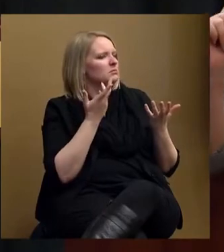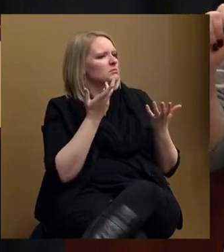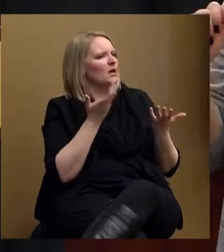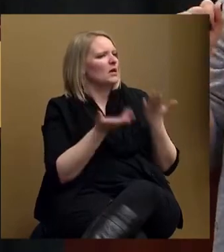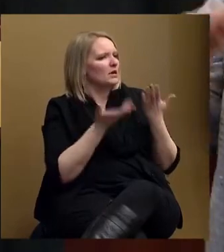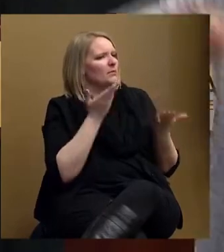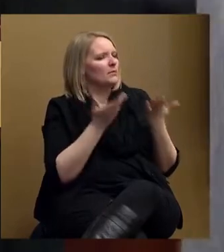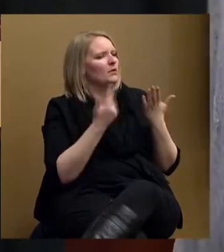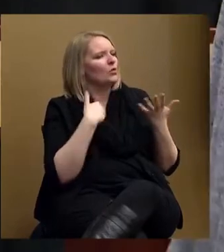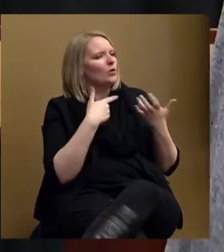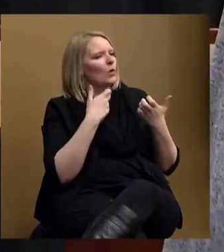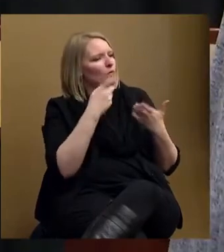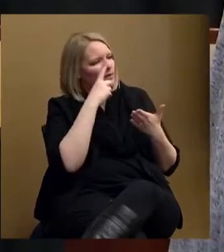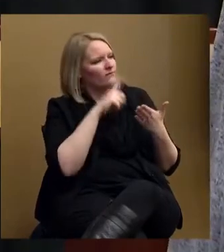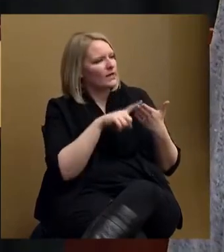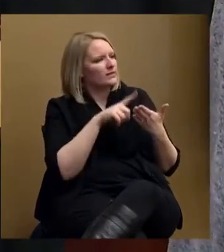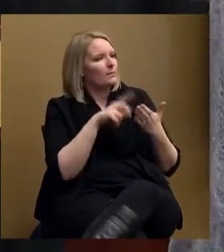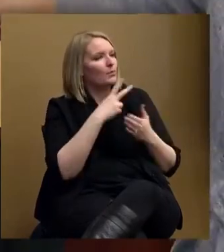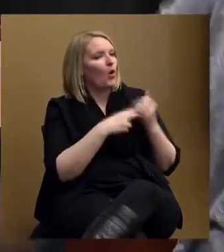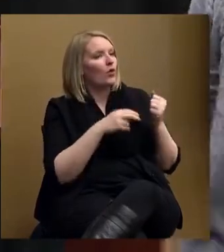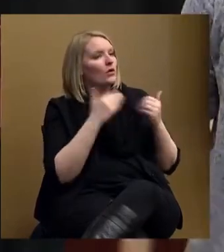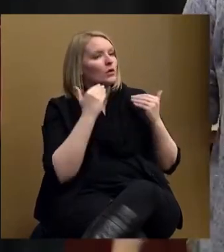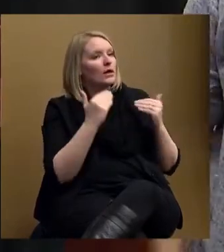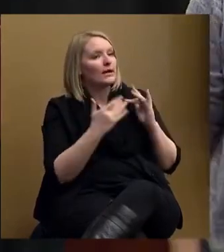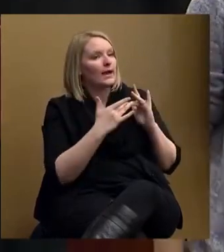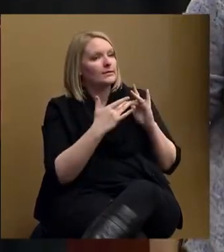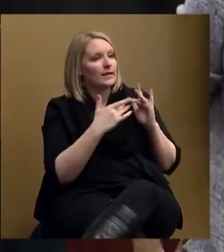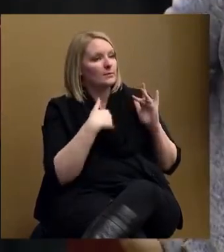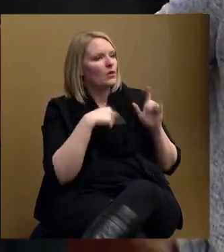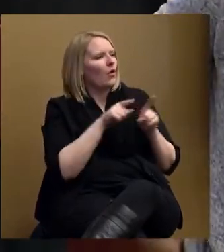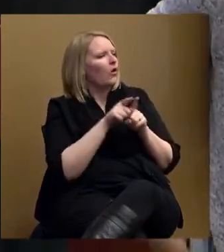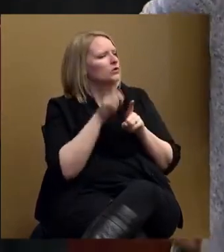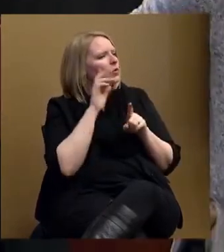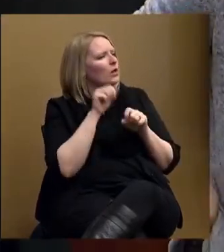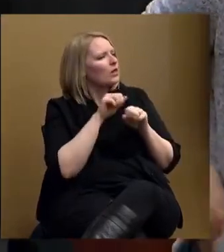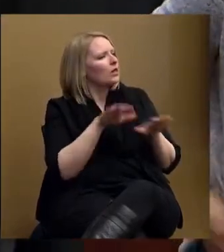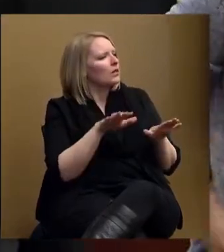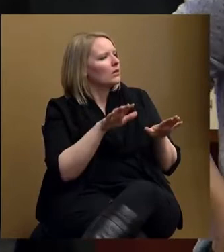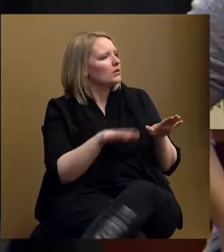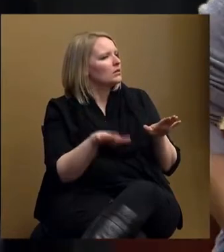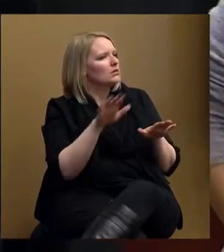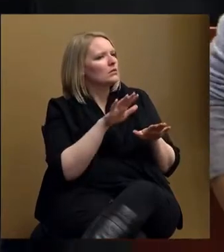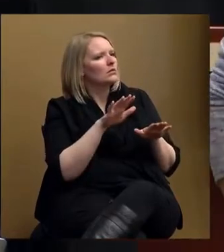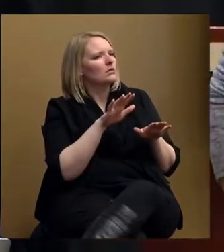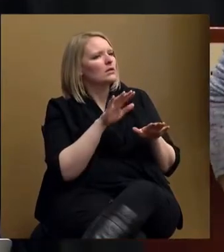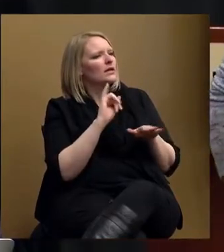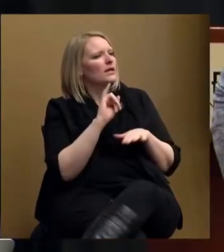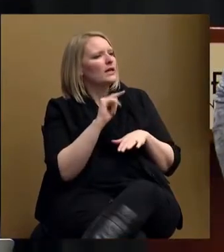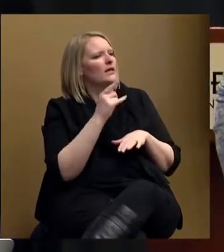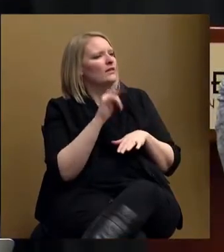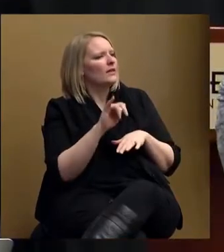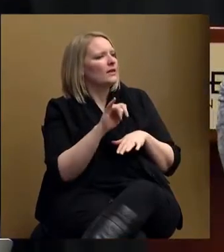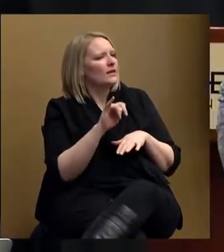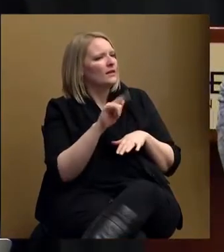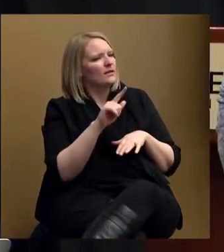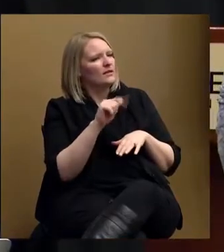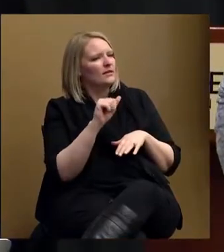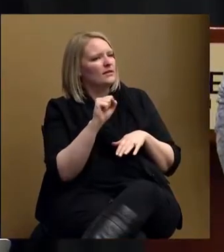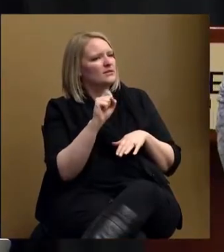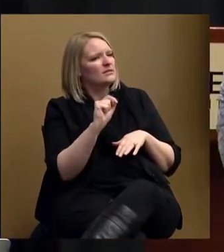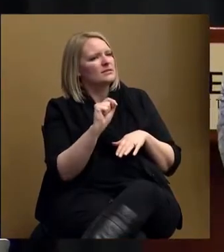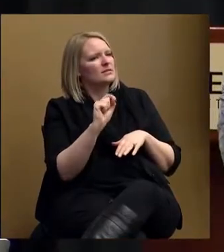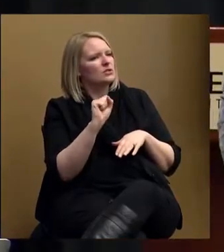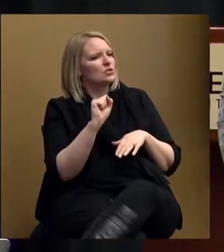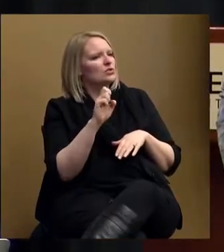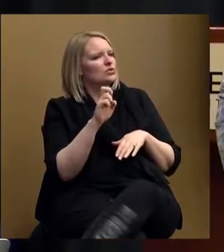things. So feel free to contact me. That'll also be coming out across the ITHY listserv as